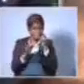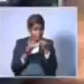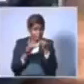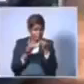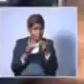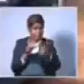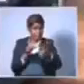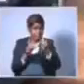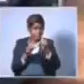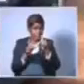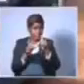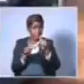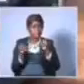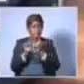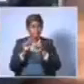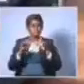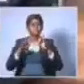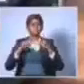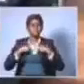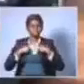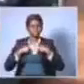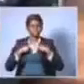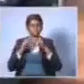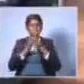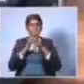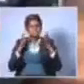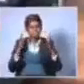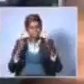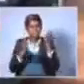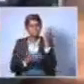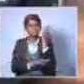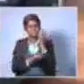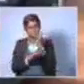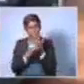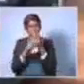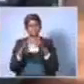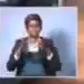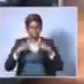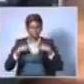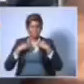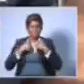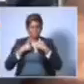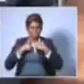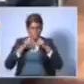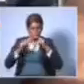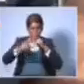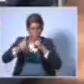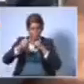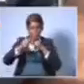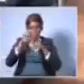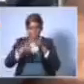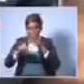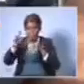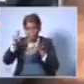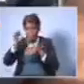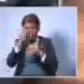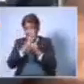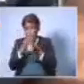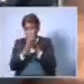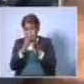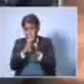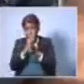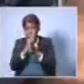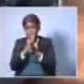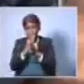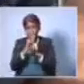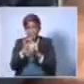himself acknowledged the massive development that has been constructed by the PF. It was only last